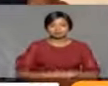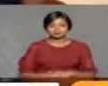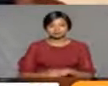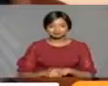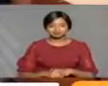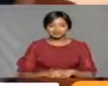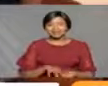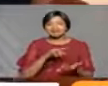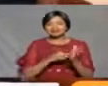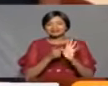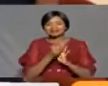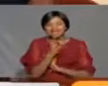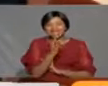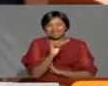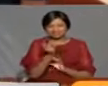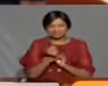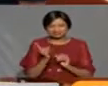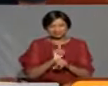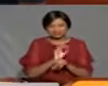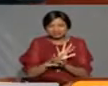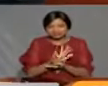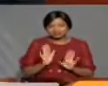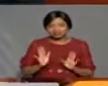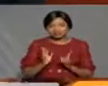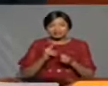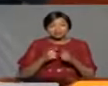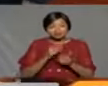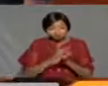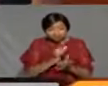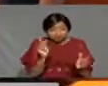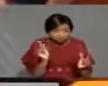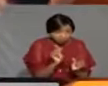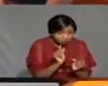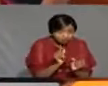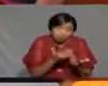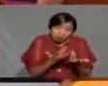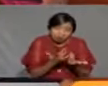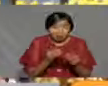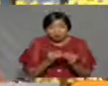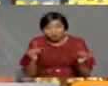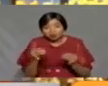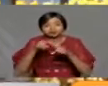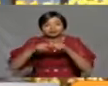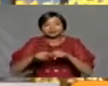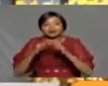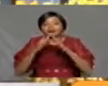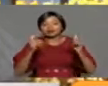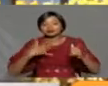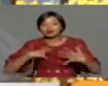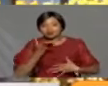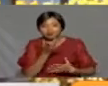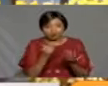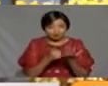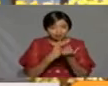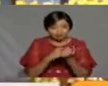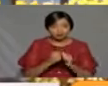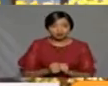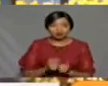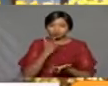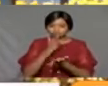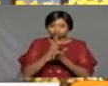It should take about 30 minutes in each house, though this may be shorter or longer depending on the household. Participate in this